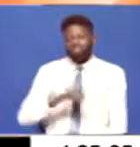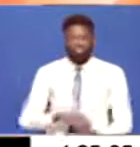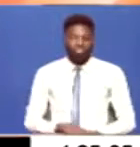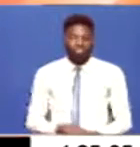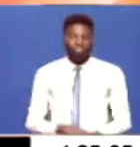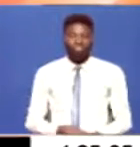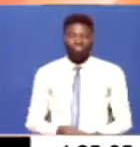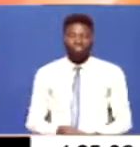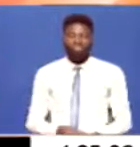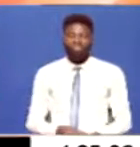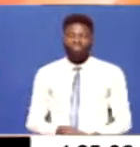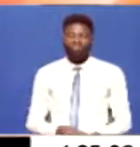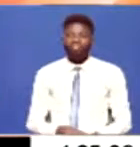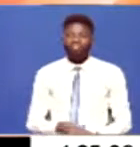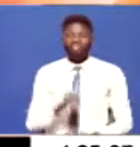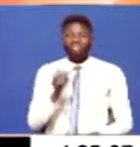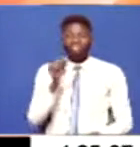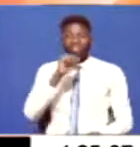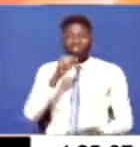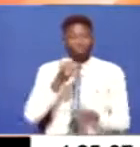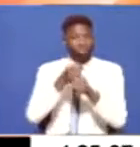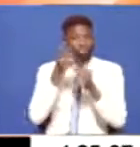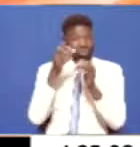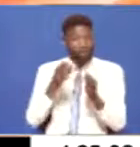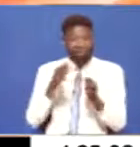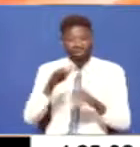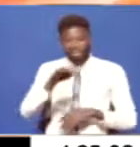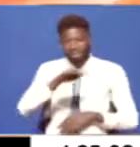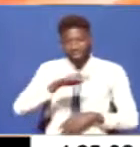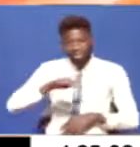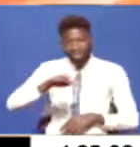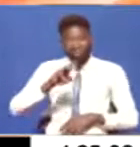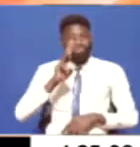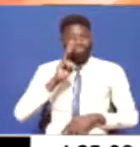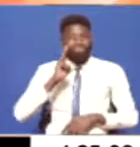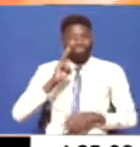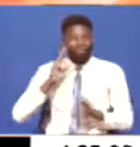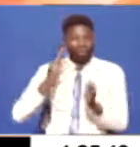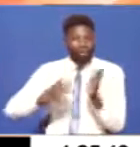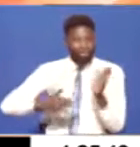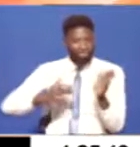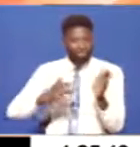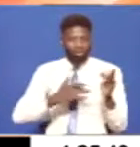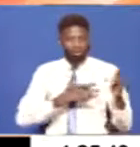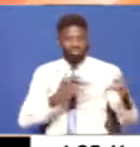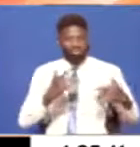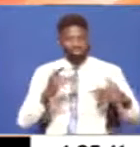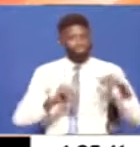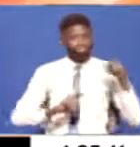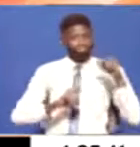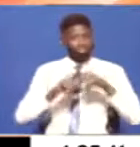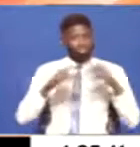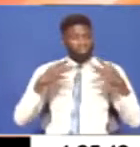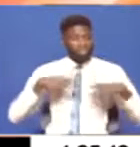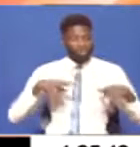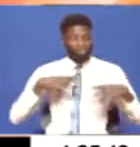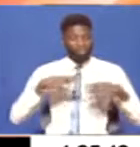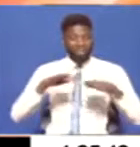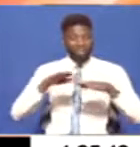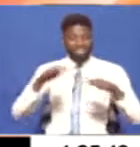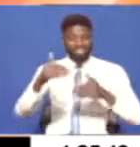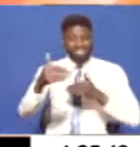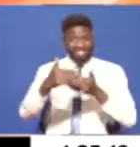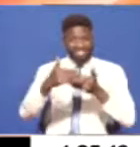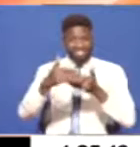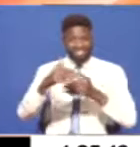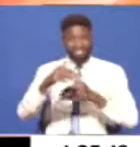Stakeholders around Lake Naivasha have raised concerns over the encroachment of their riparian lands by unscrupulous traders.